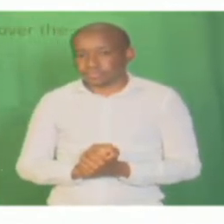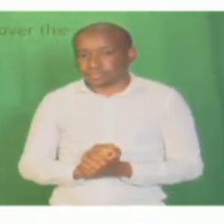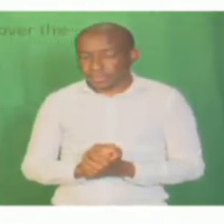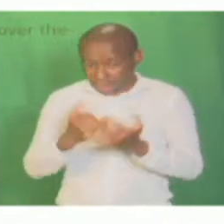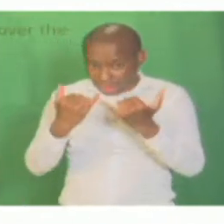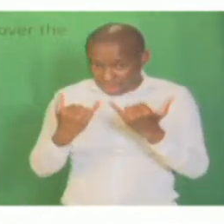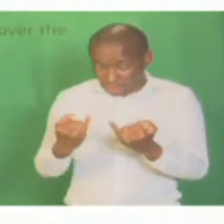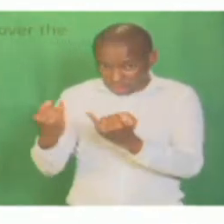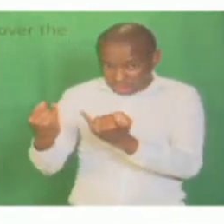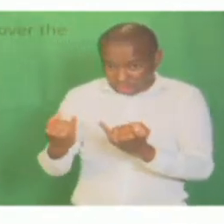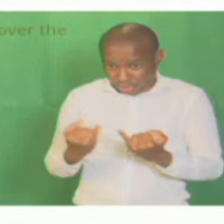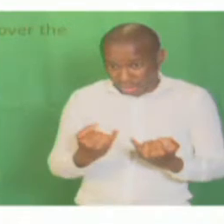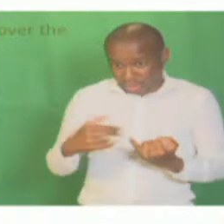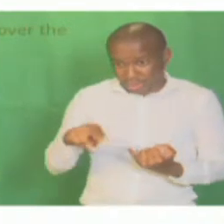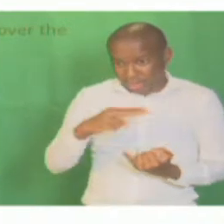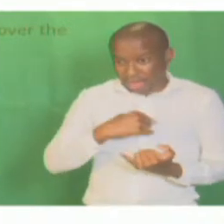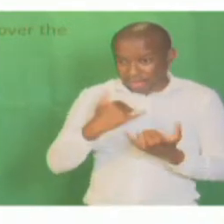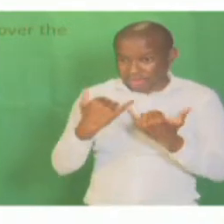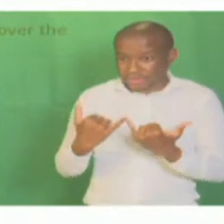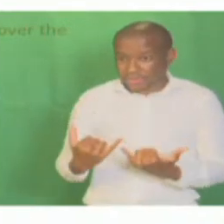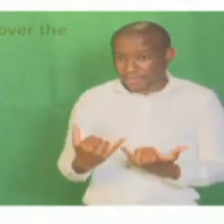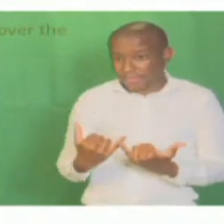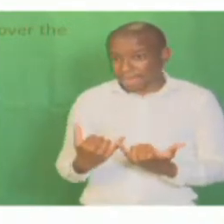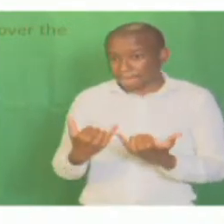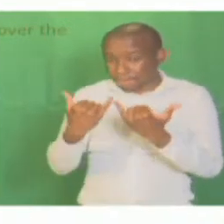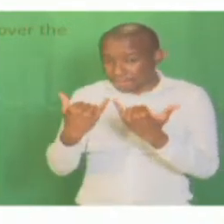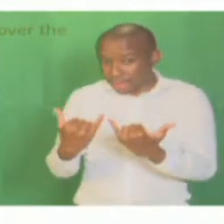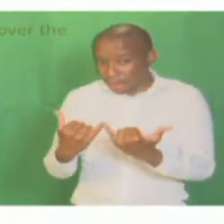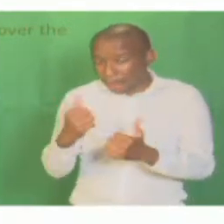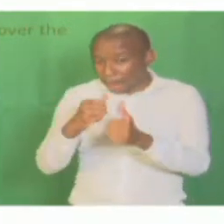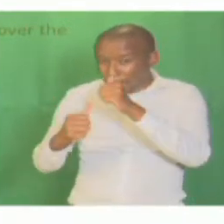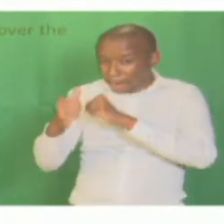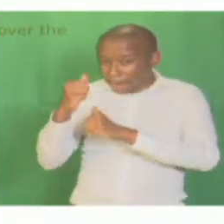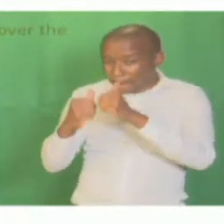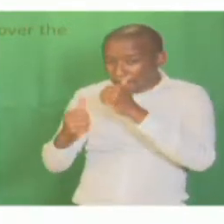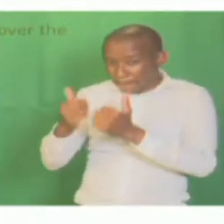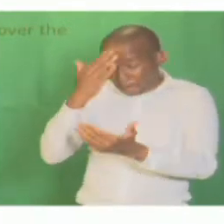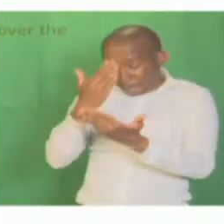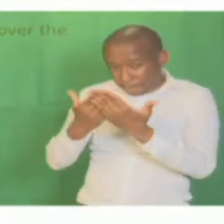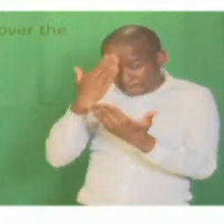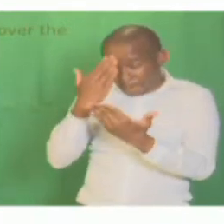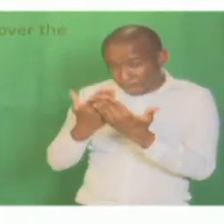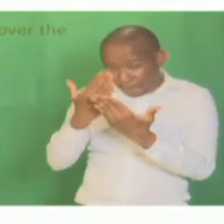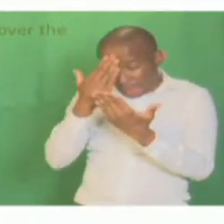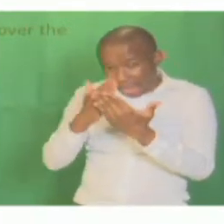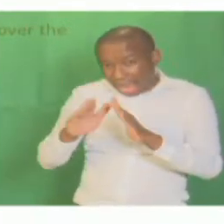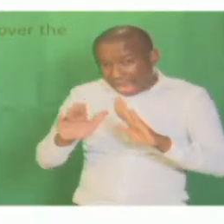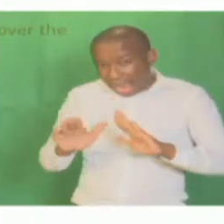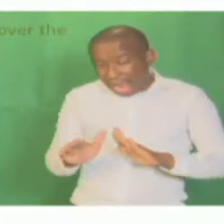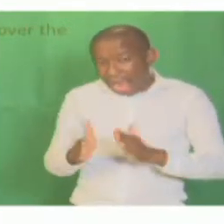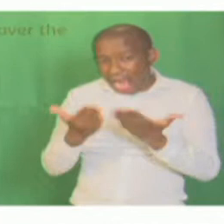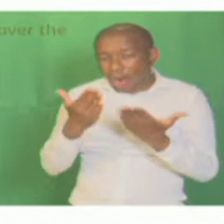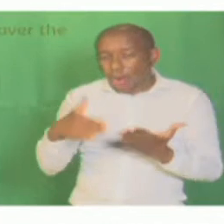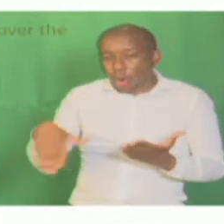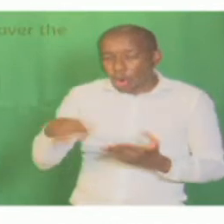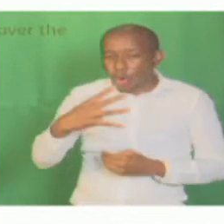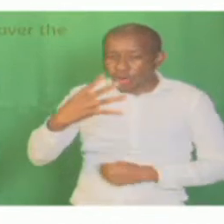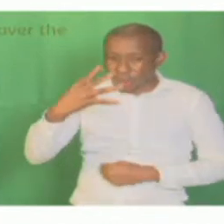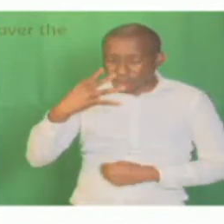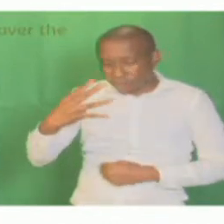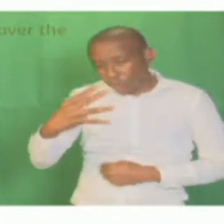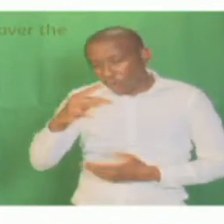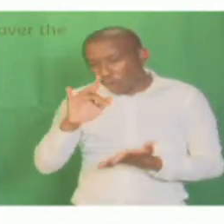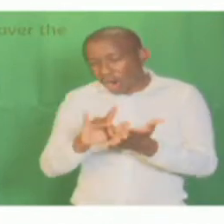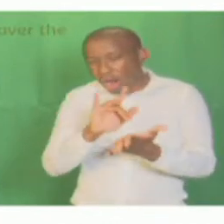For our introduction today, let us go back to knowing more about how do we use all the four